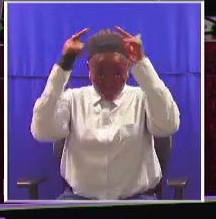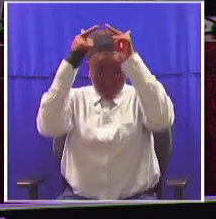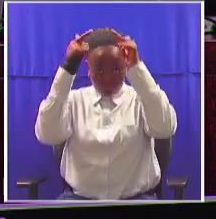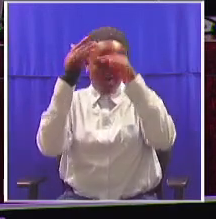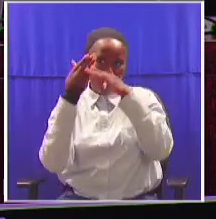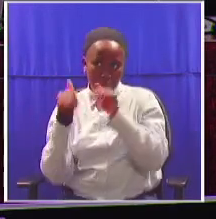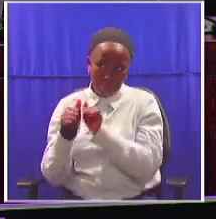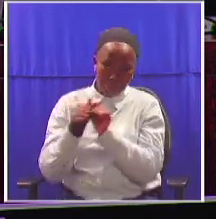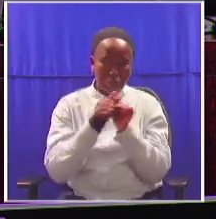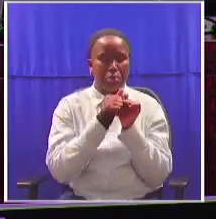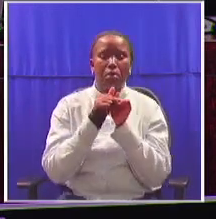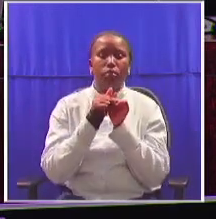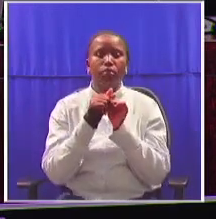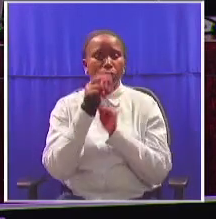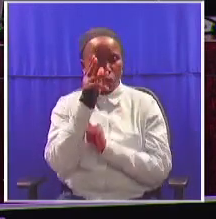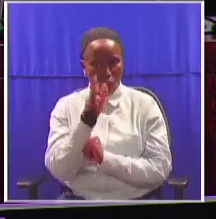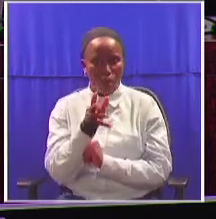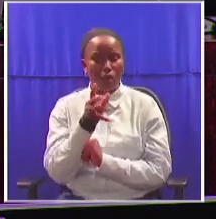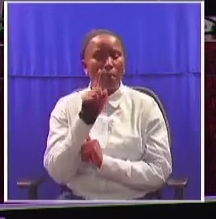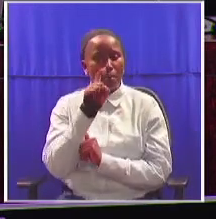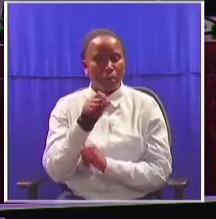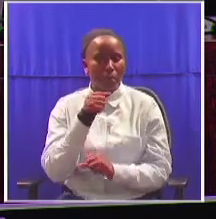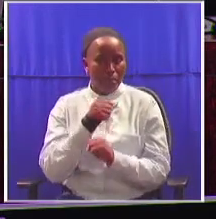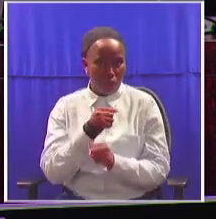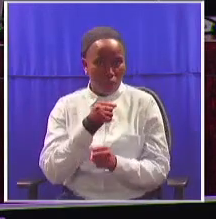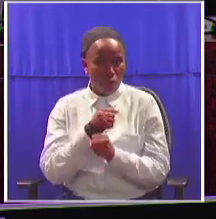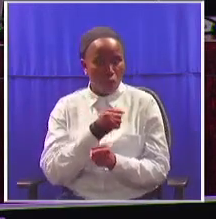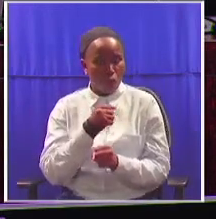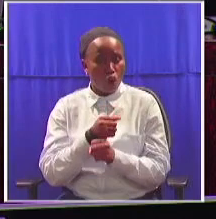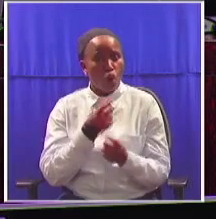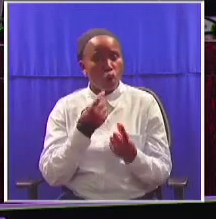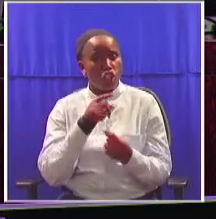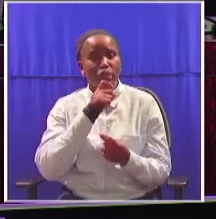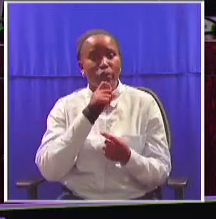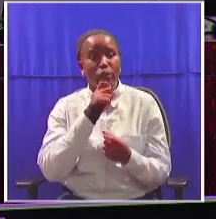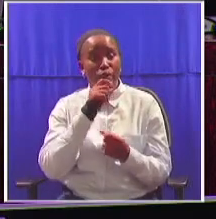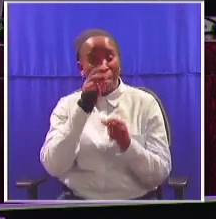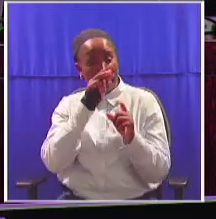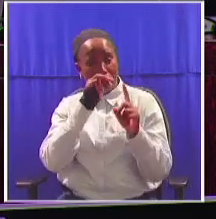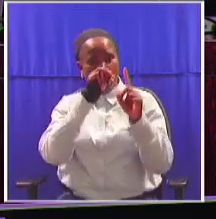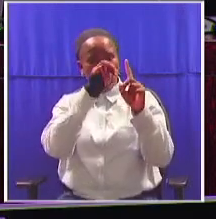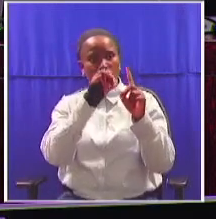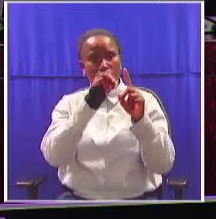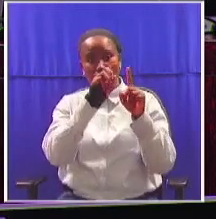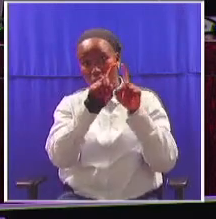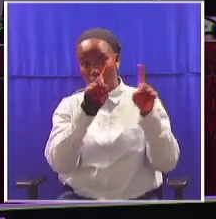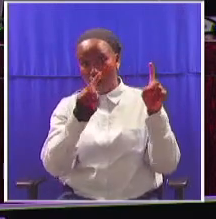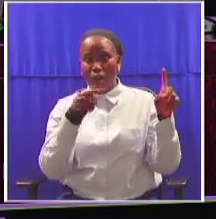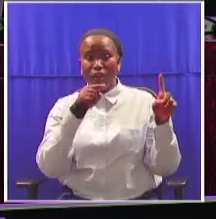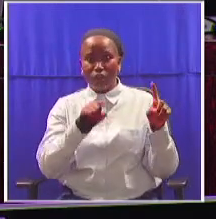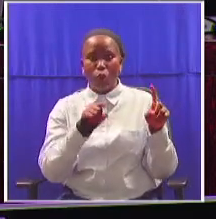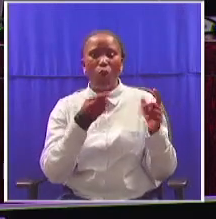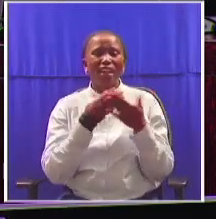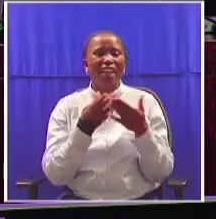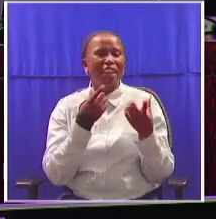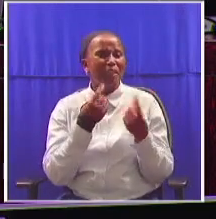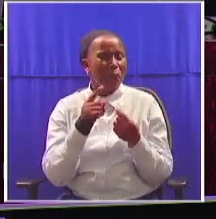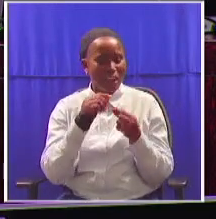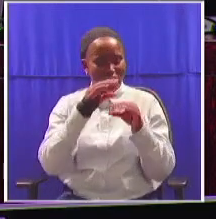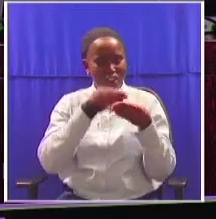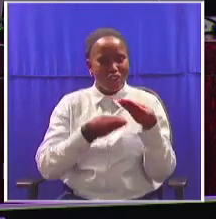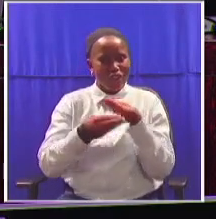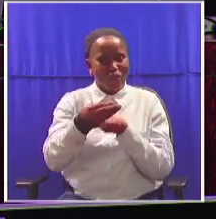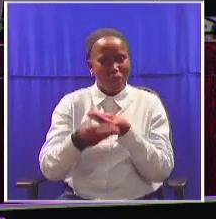are seeking to use our missions abroad more effectively to drive trade and investment.